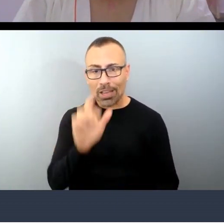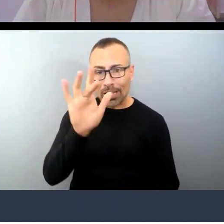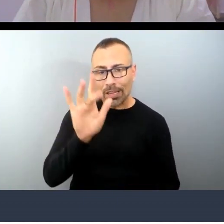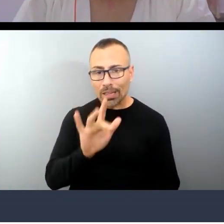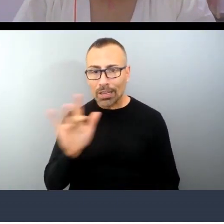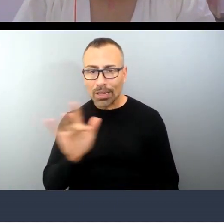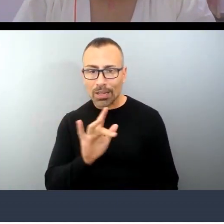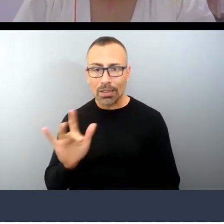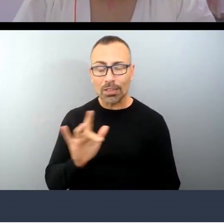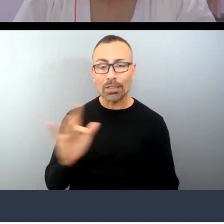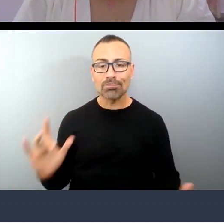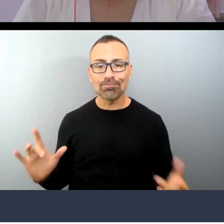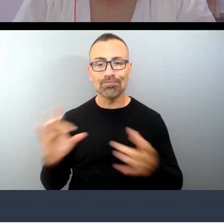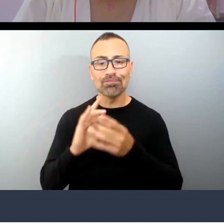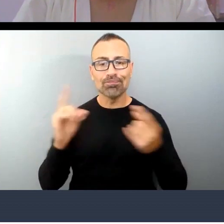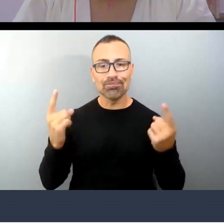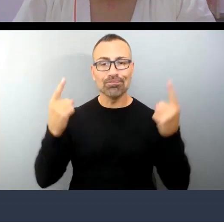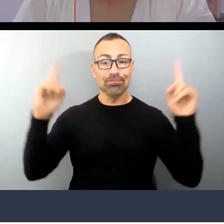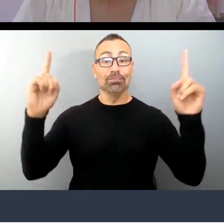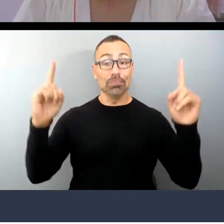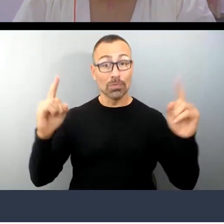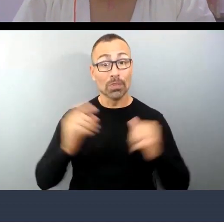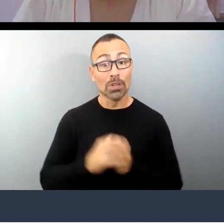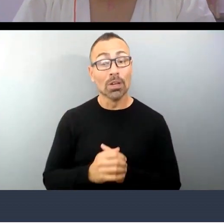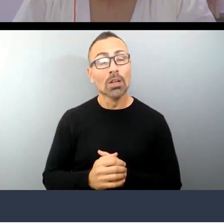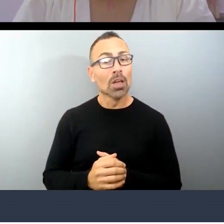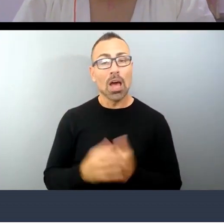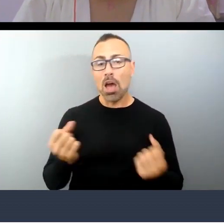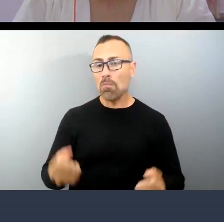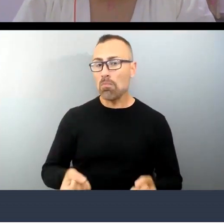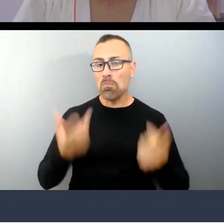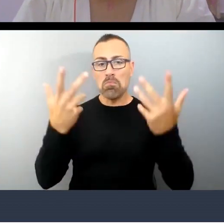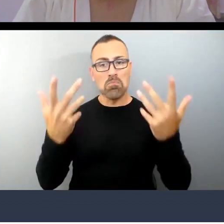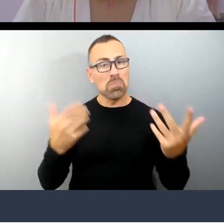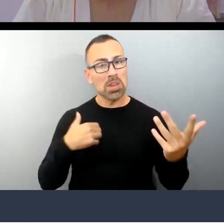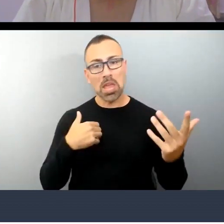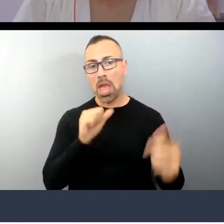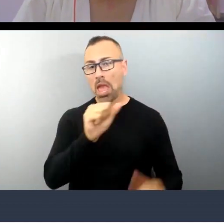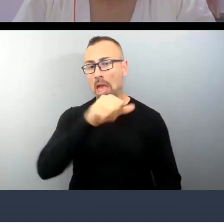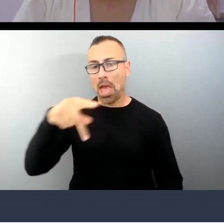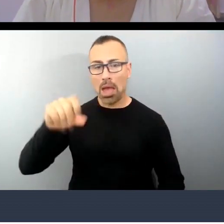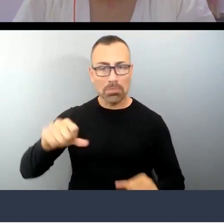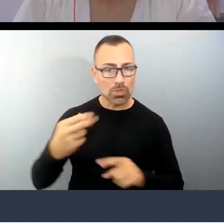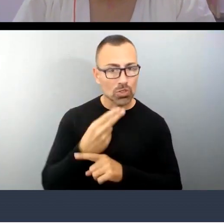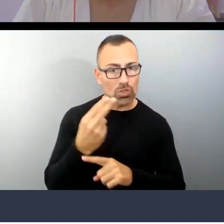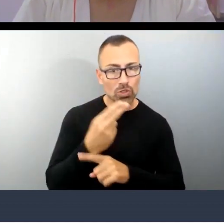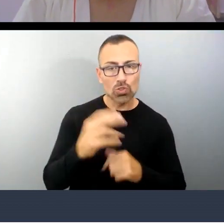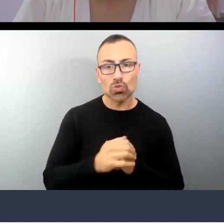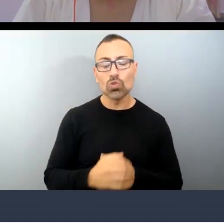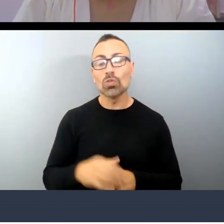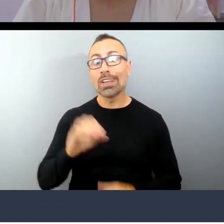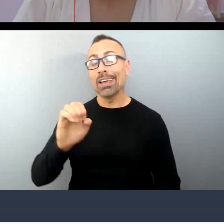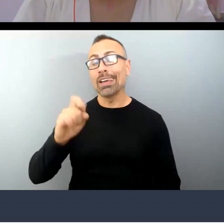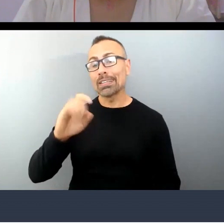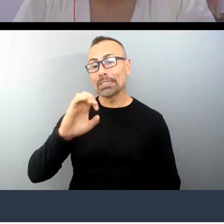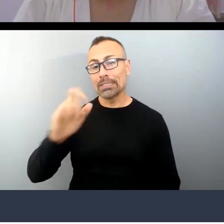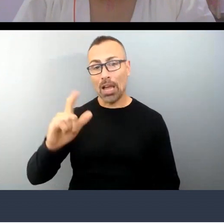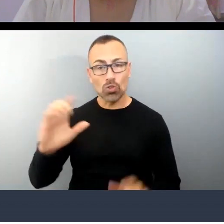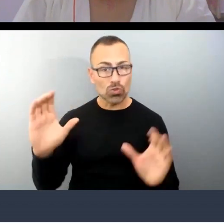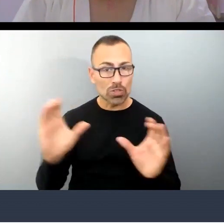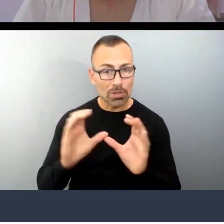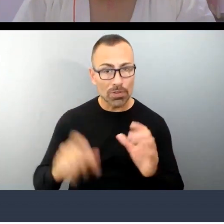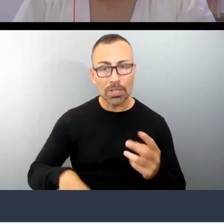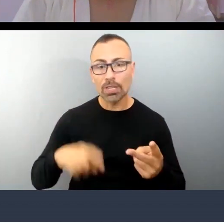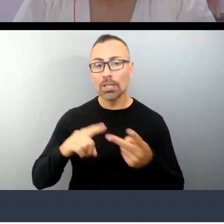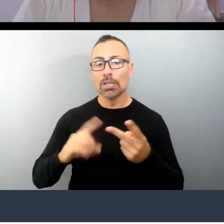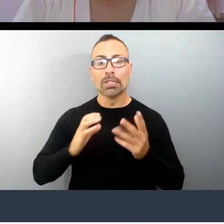with many authentication possibilities, such as SSL certificates and client